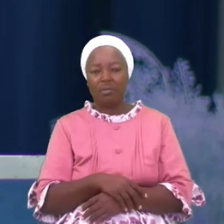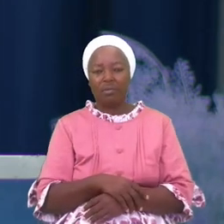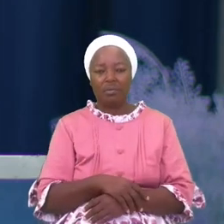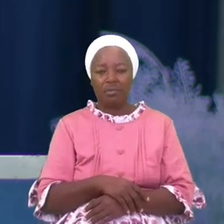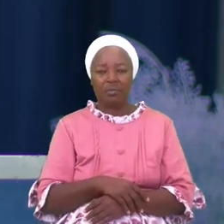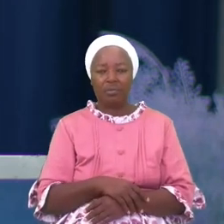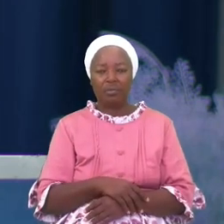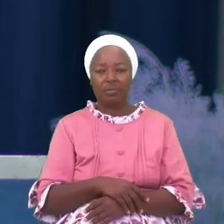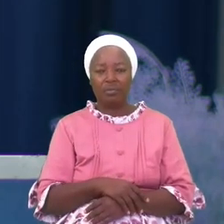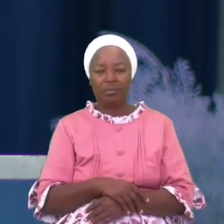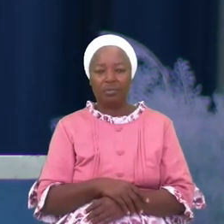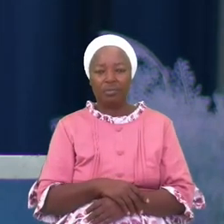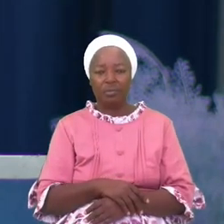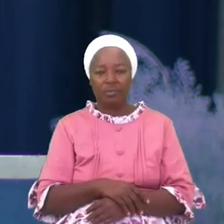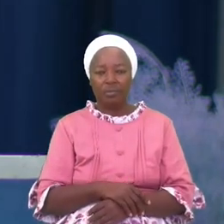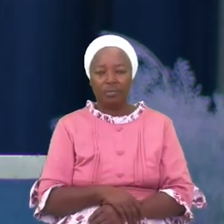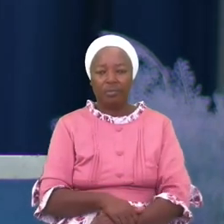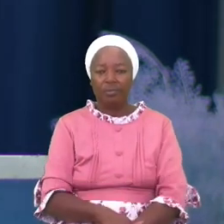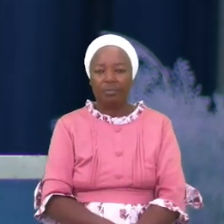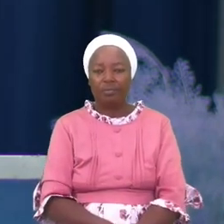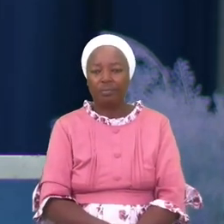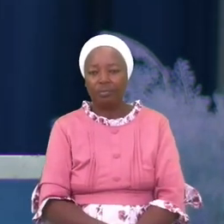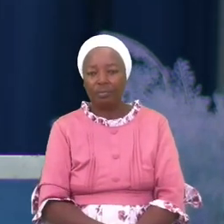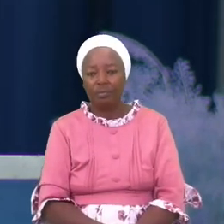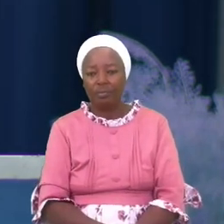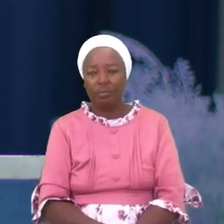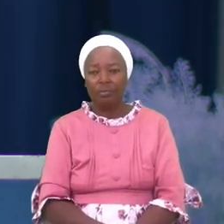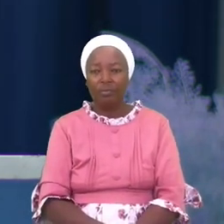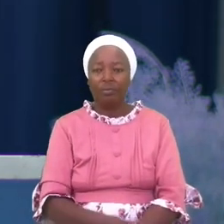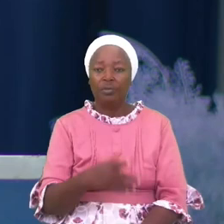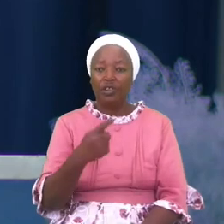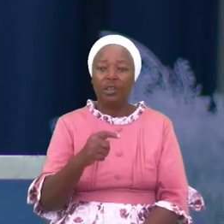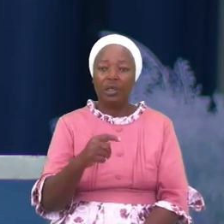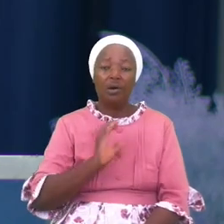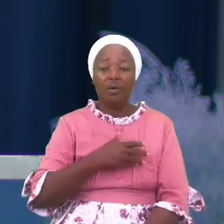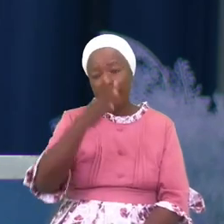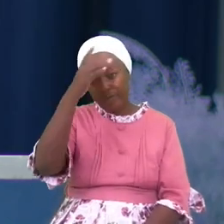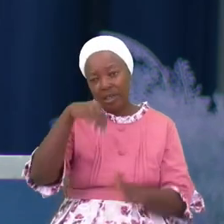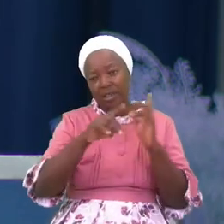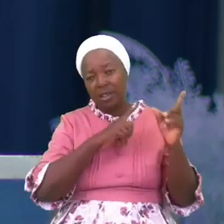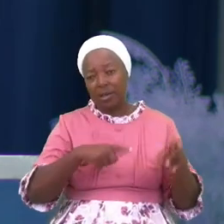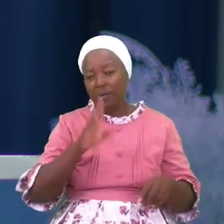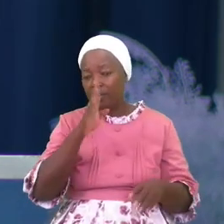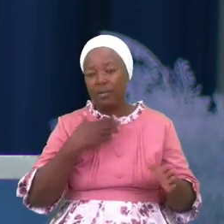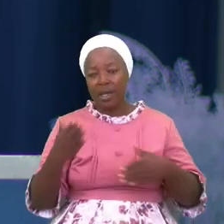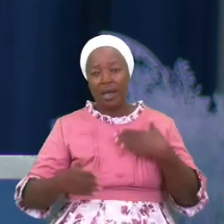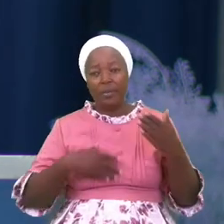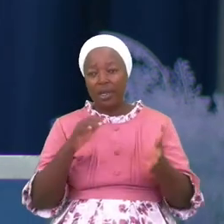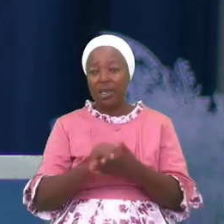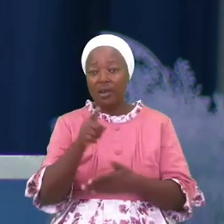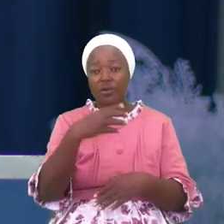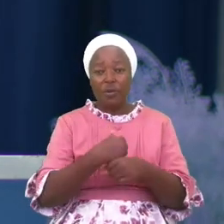The pastor will be glad that you make yourself available after this